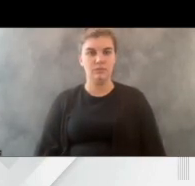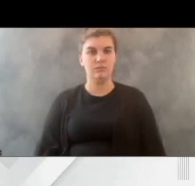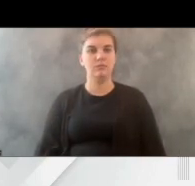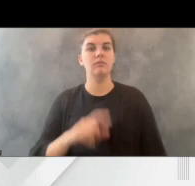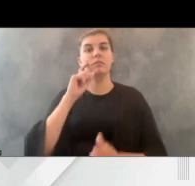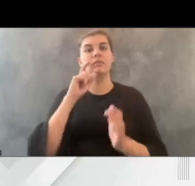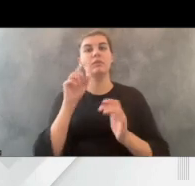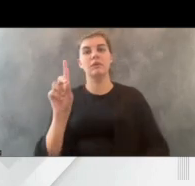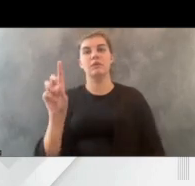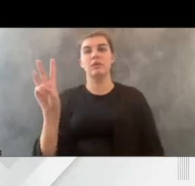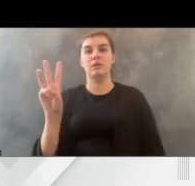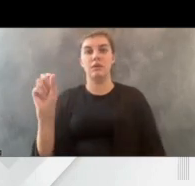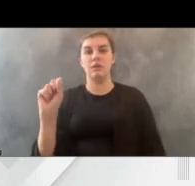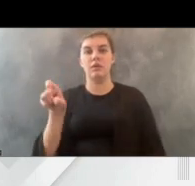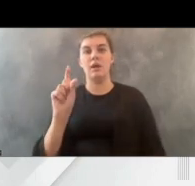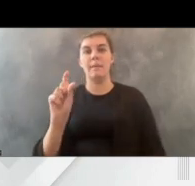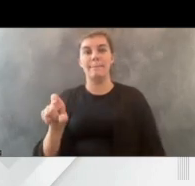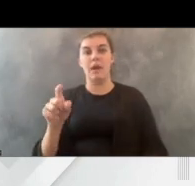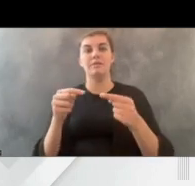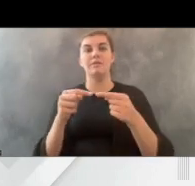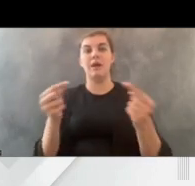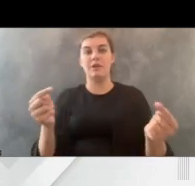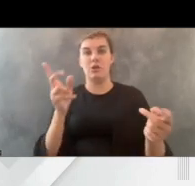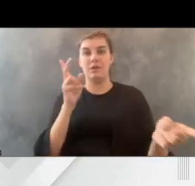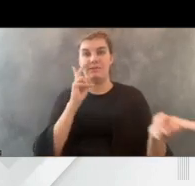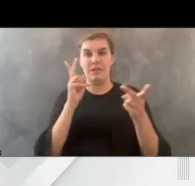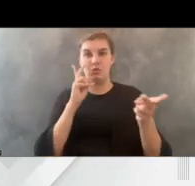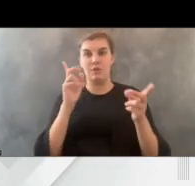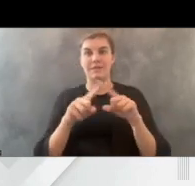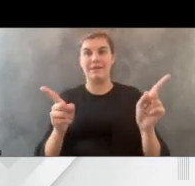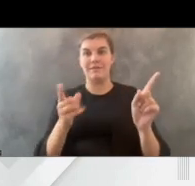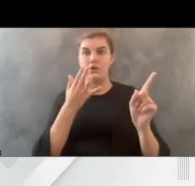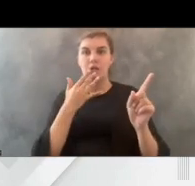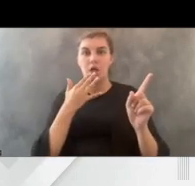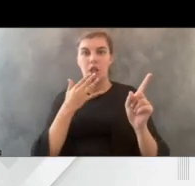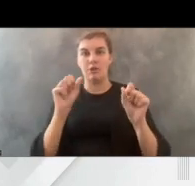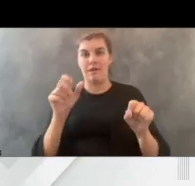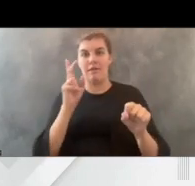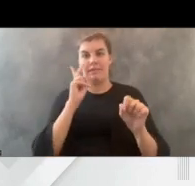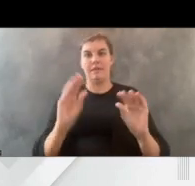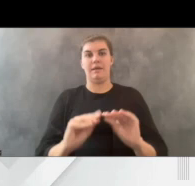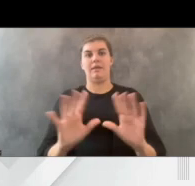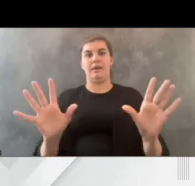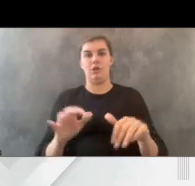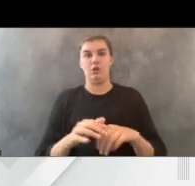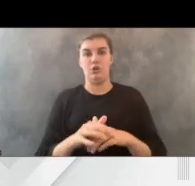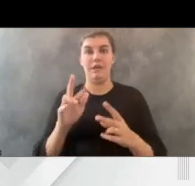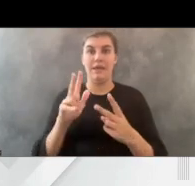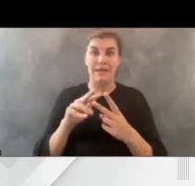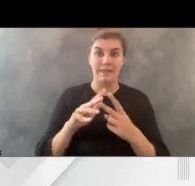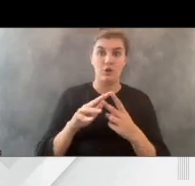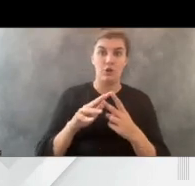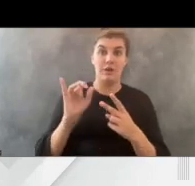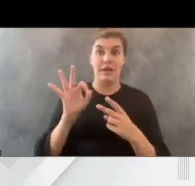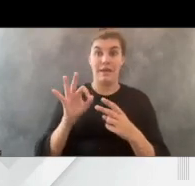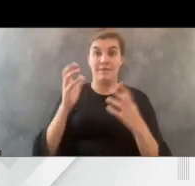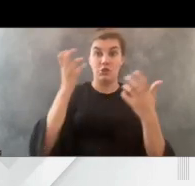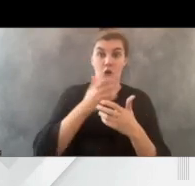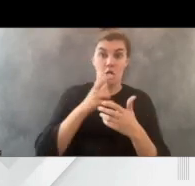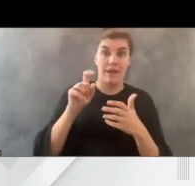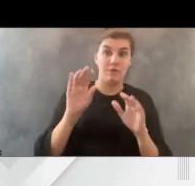measured parallel to the direction of travel on the curb ramp run is permitted to equal to